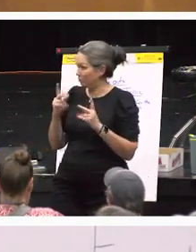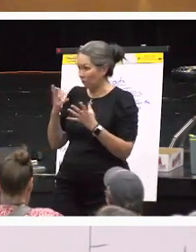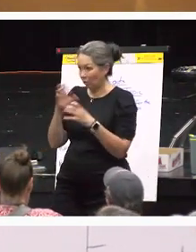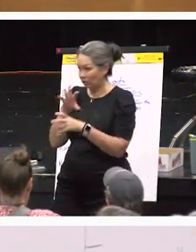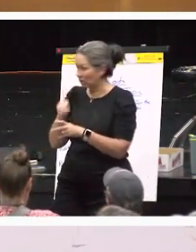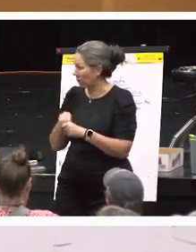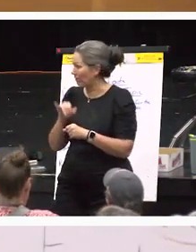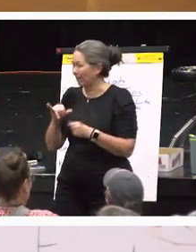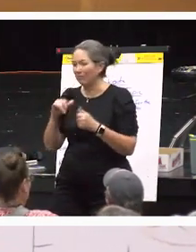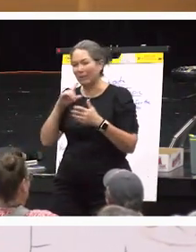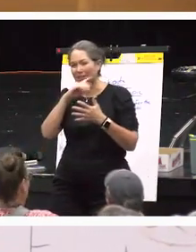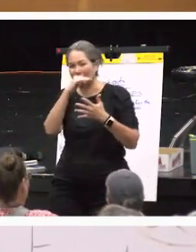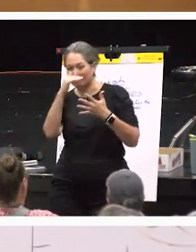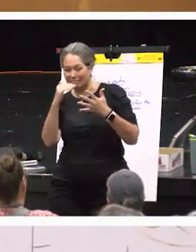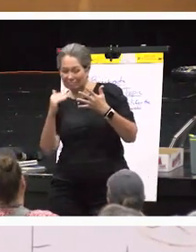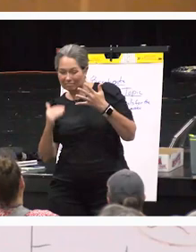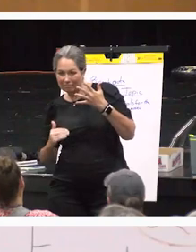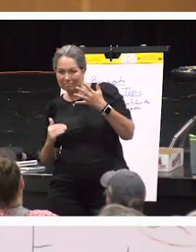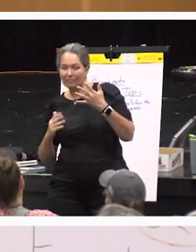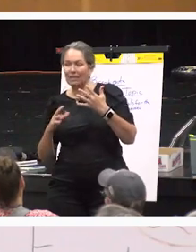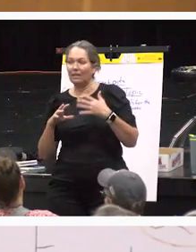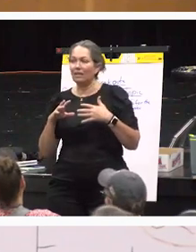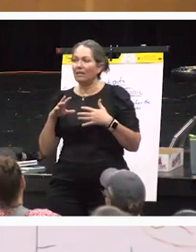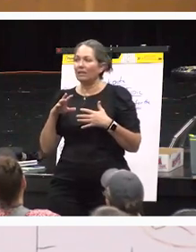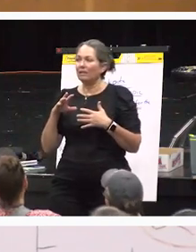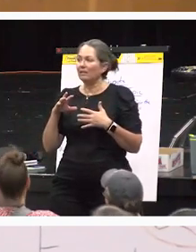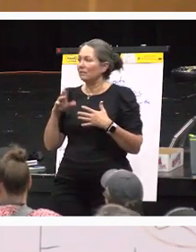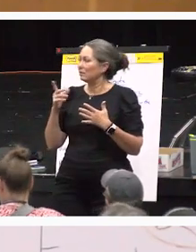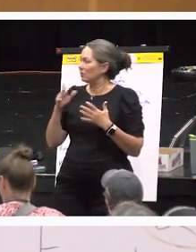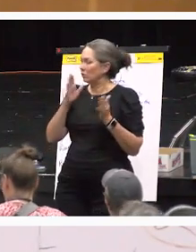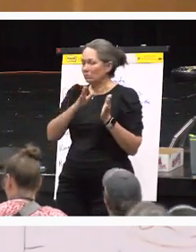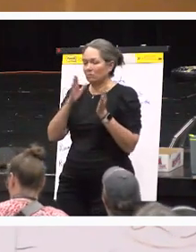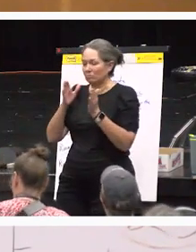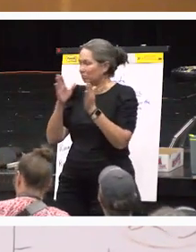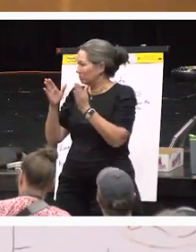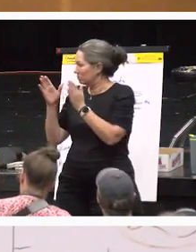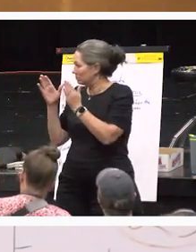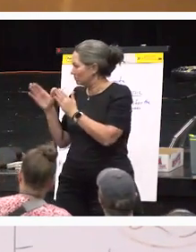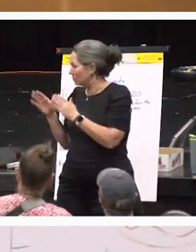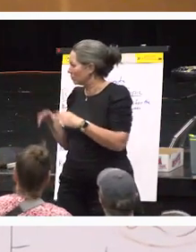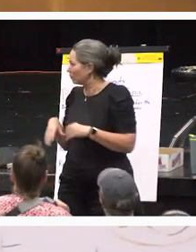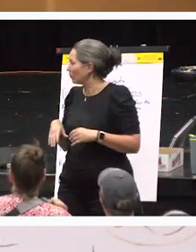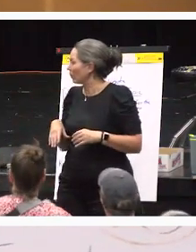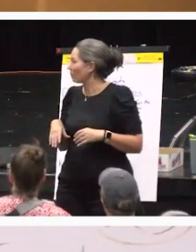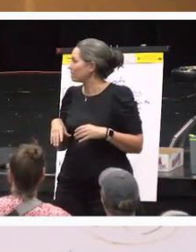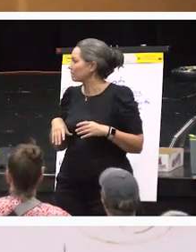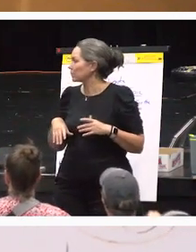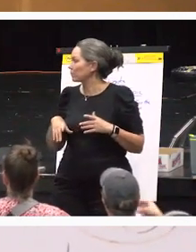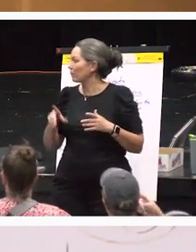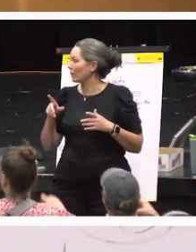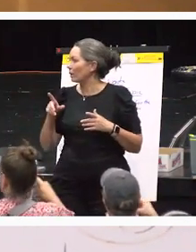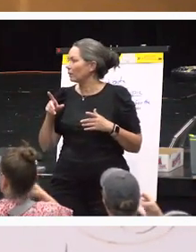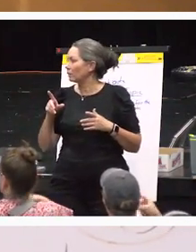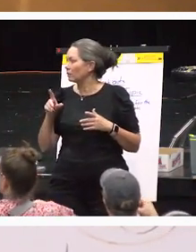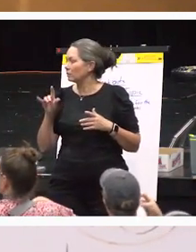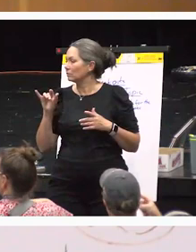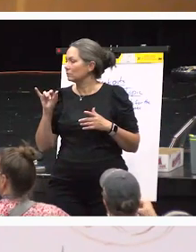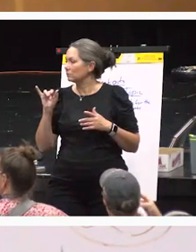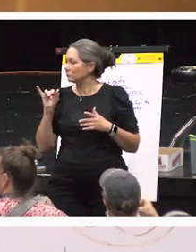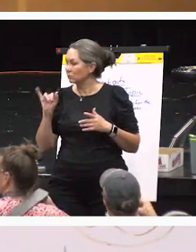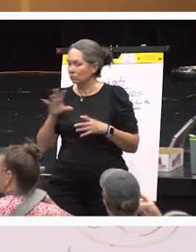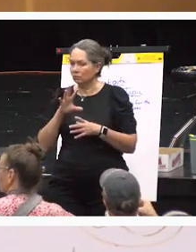but it's a step from the immediate climate and recovery